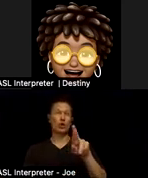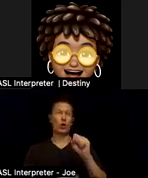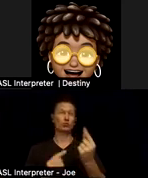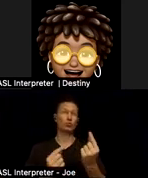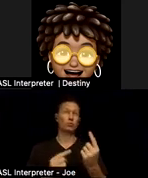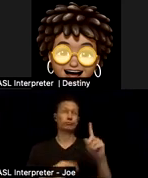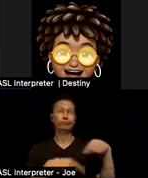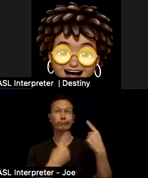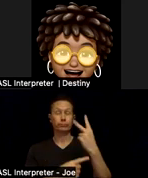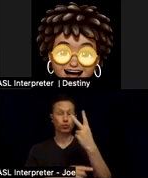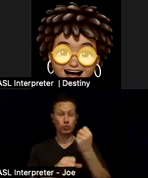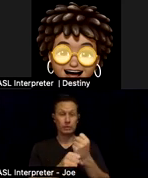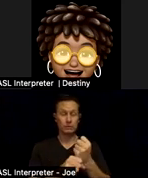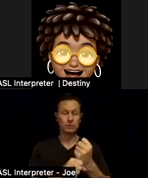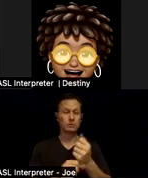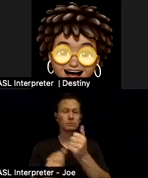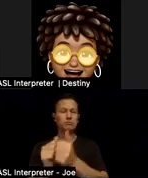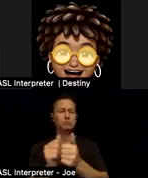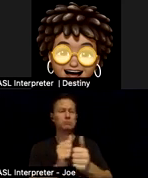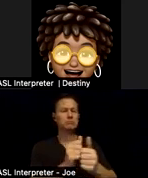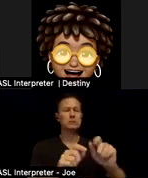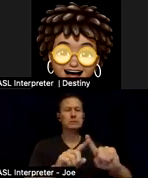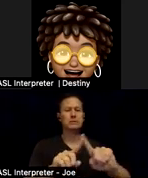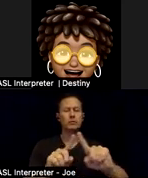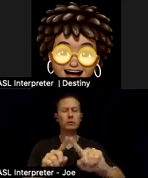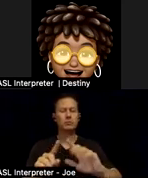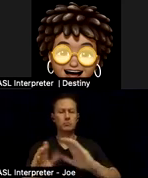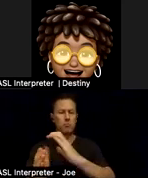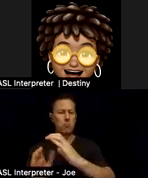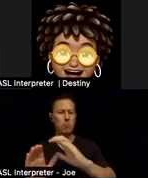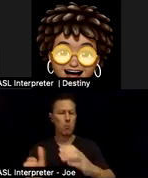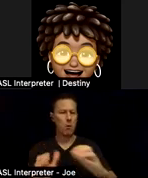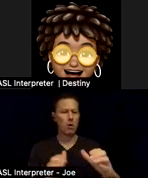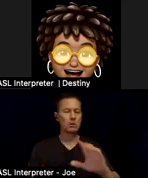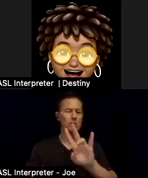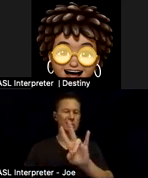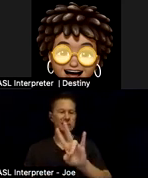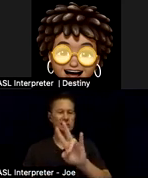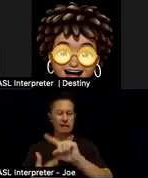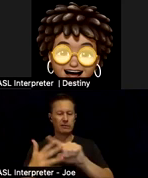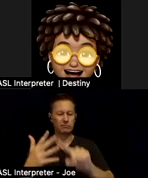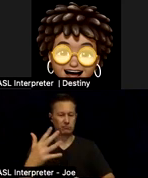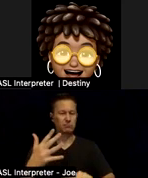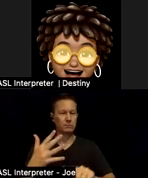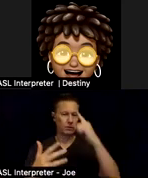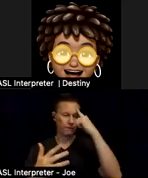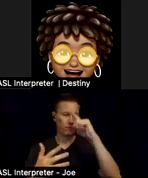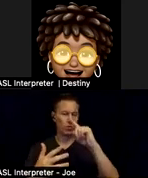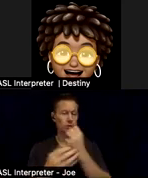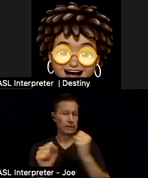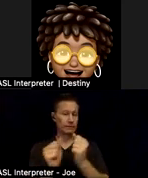years, and each of them covers a different aspect of the seven steps to earthquake safety. Today, we're going to